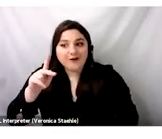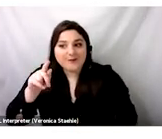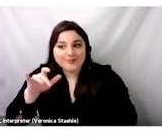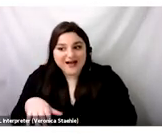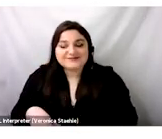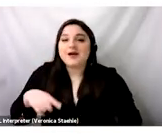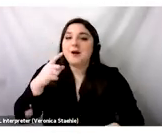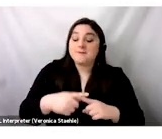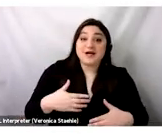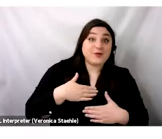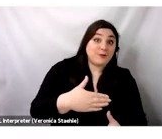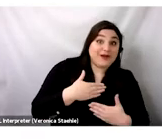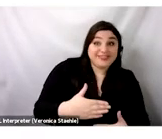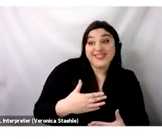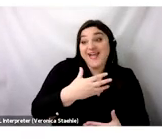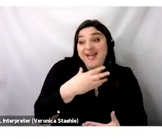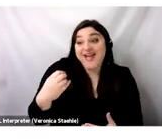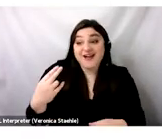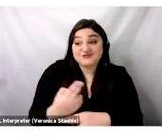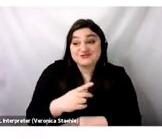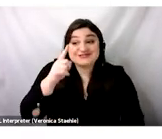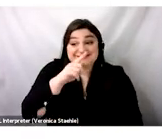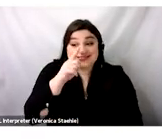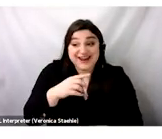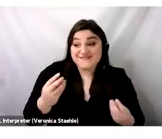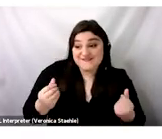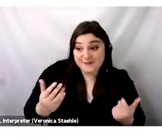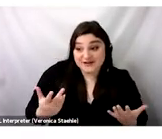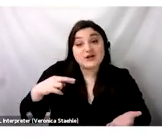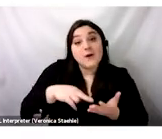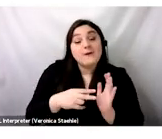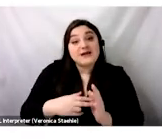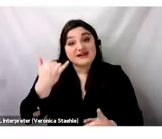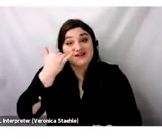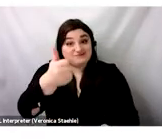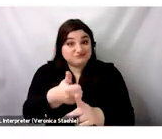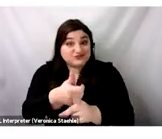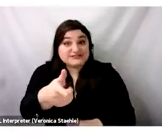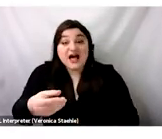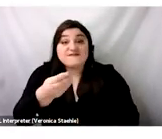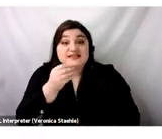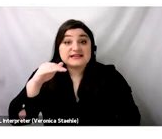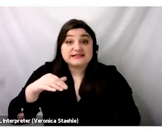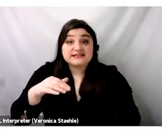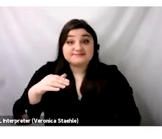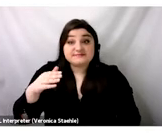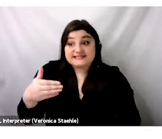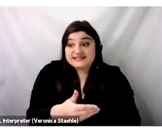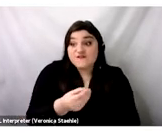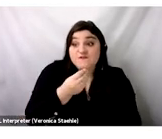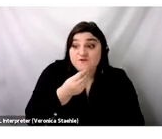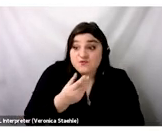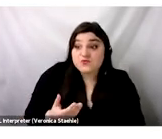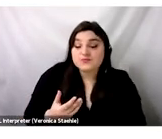synthetic fibers. So if you're someone who relies on seafood for your livelihood, for your diet, and if you're